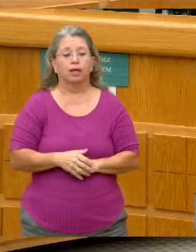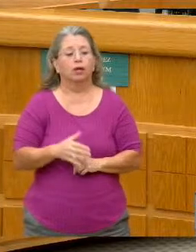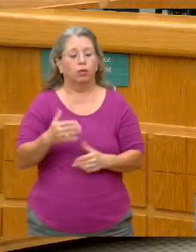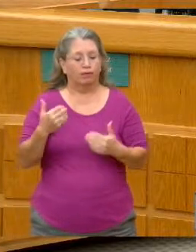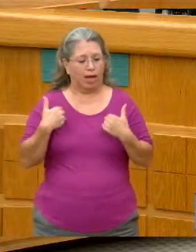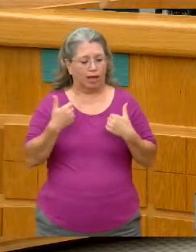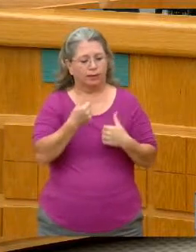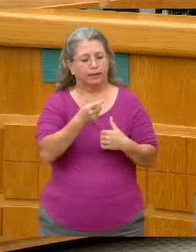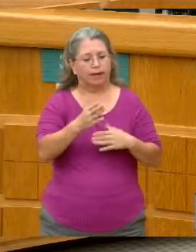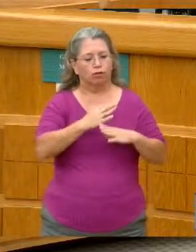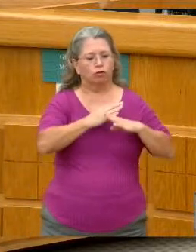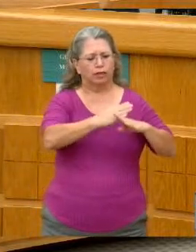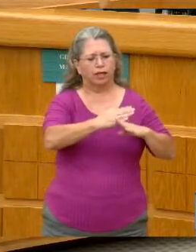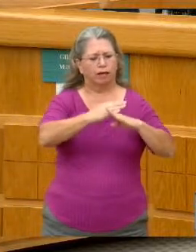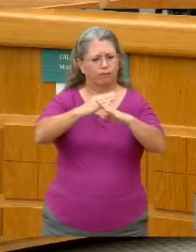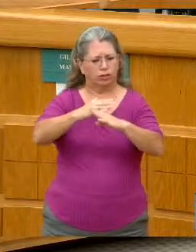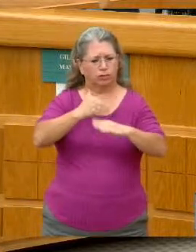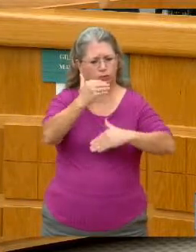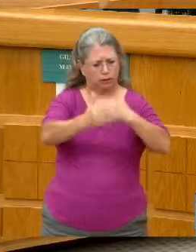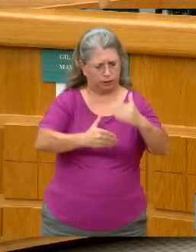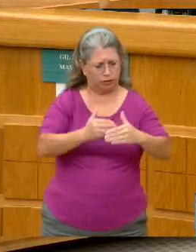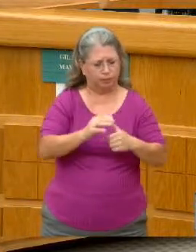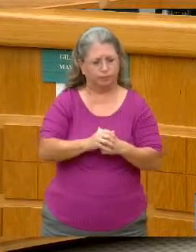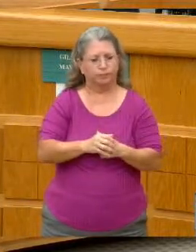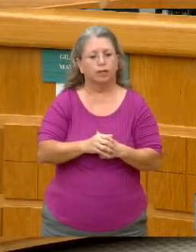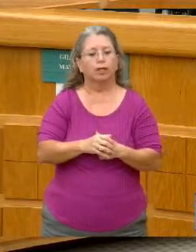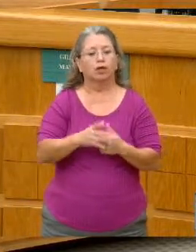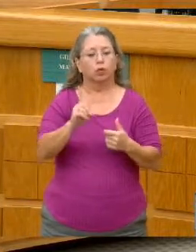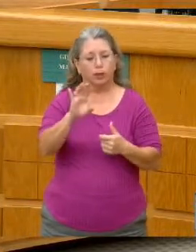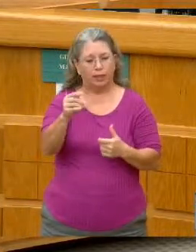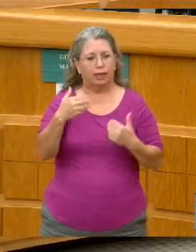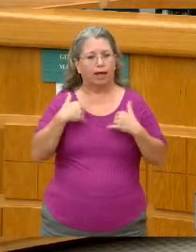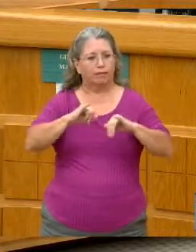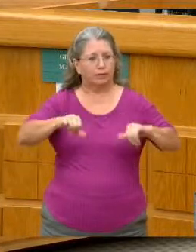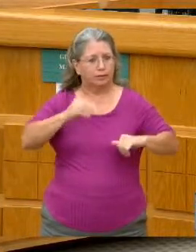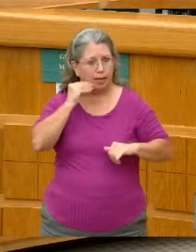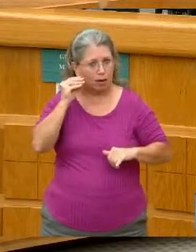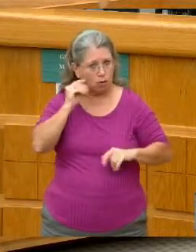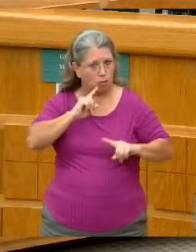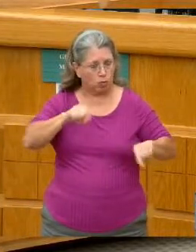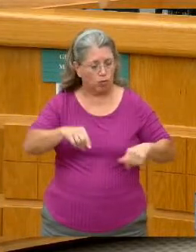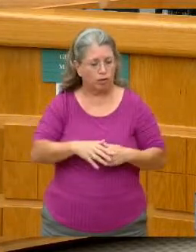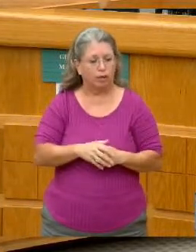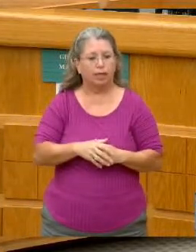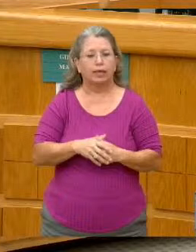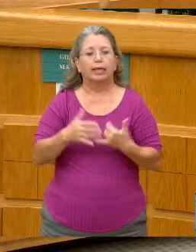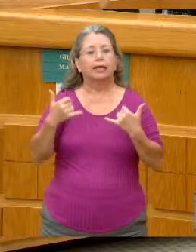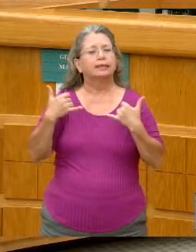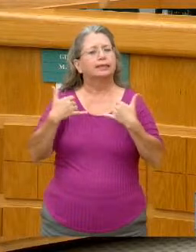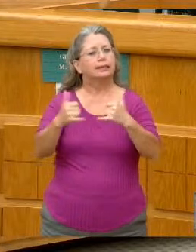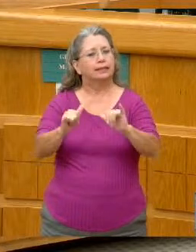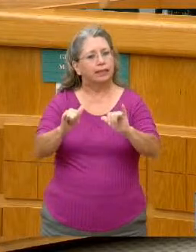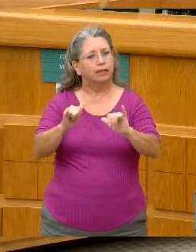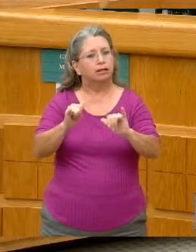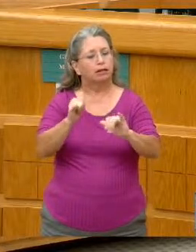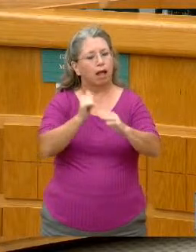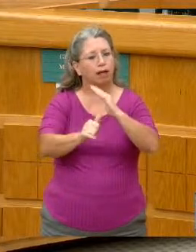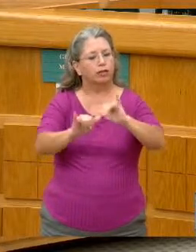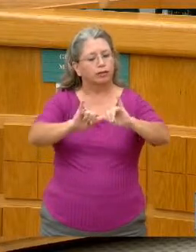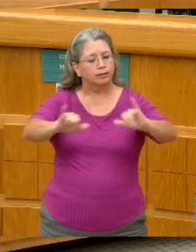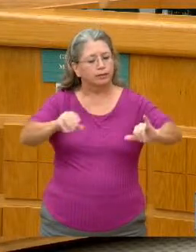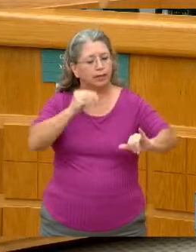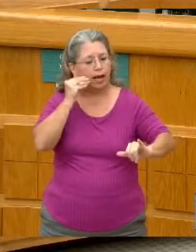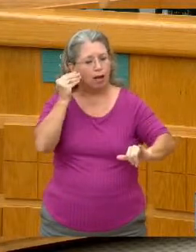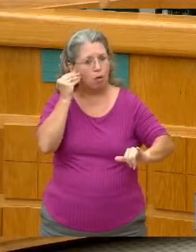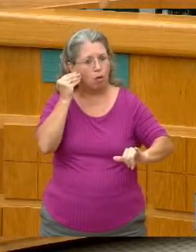address COVID-19. We had a stay at home, now it's stay at home if you can. It's still stay at home if you can. So if you can stay at home,